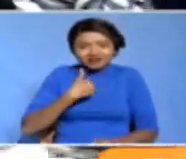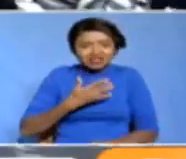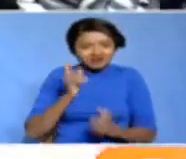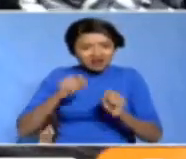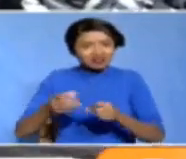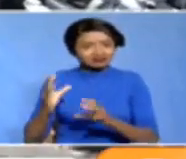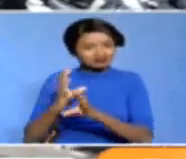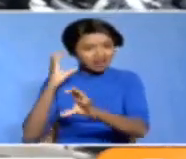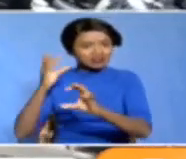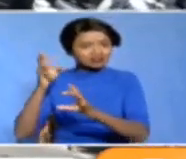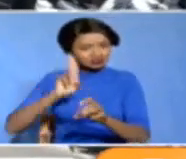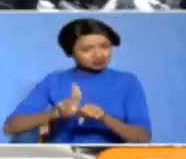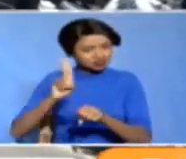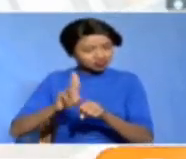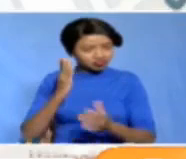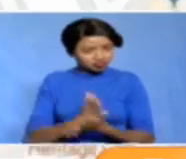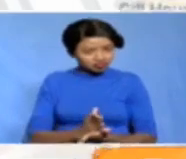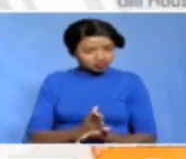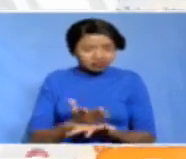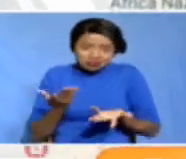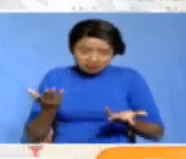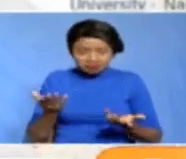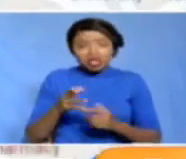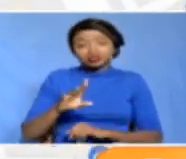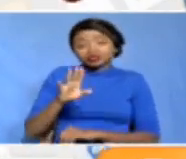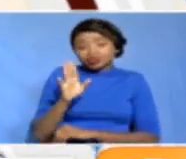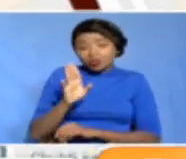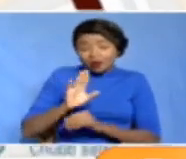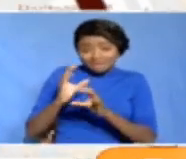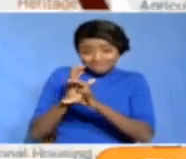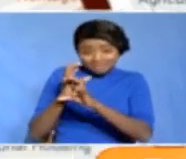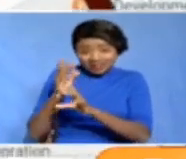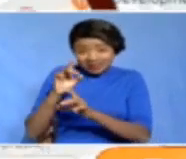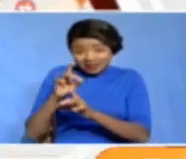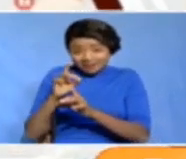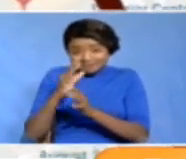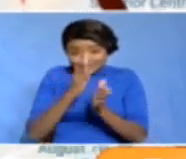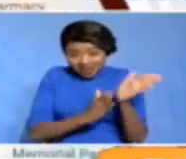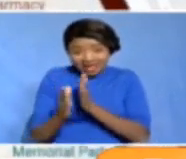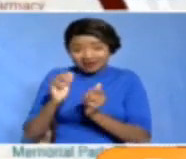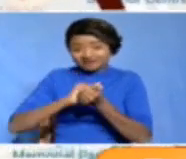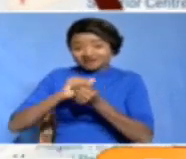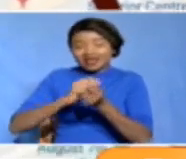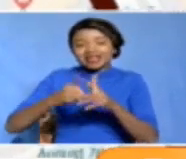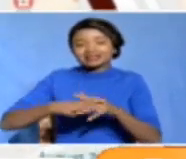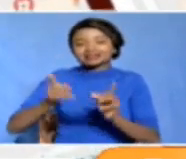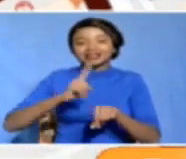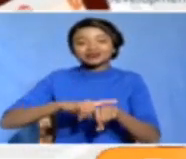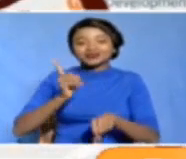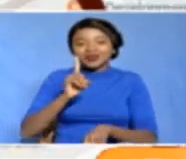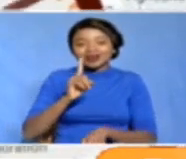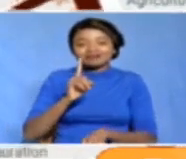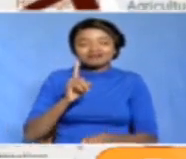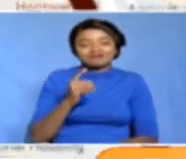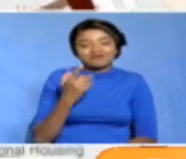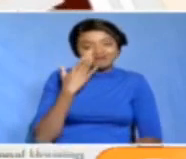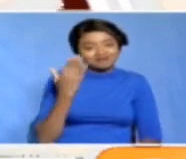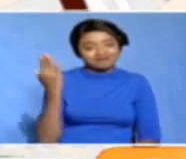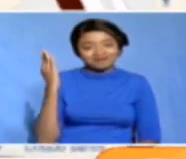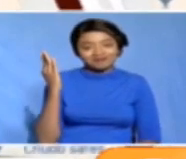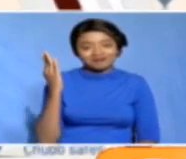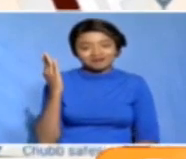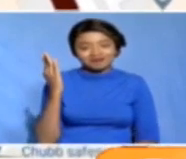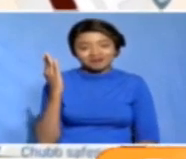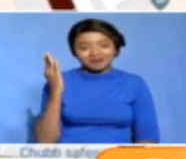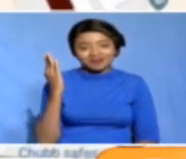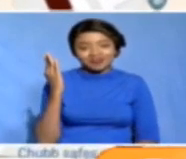will be tested on Friday is targeting select roads within the CBD, among them Moi Avenue, Harambe Avenue and City Hall Way.